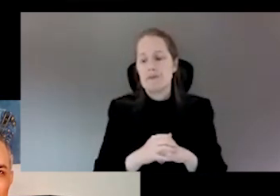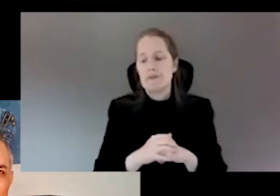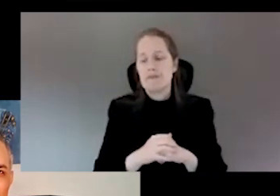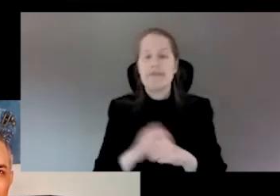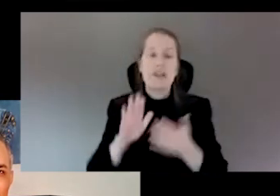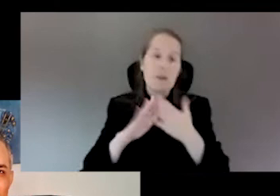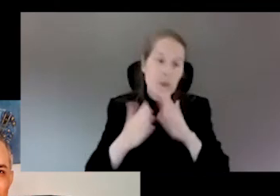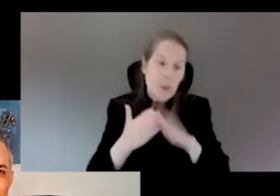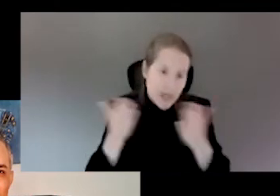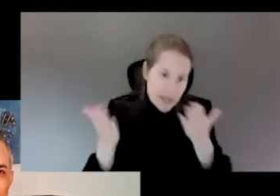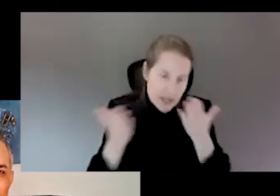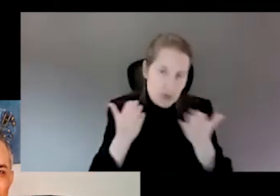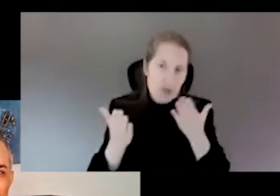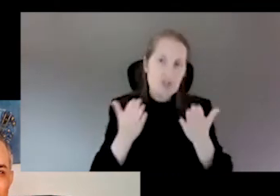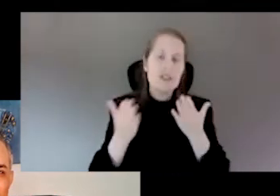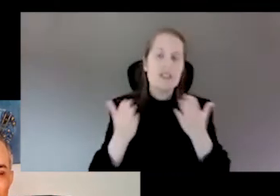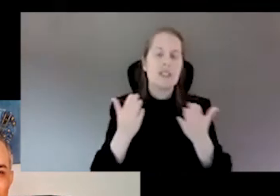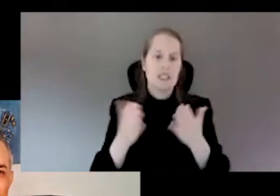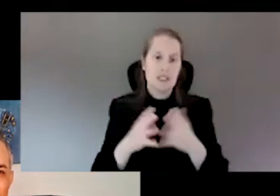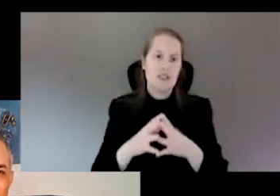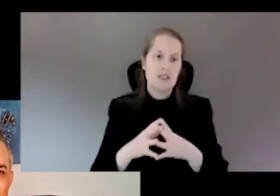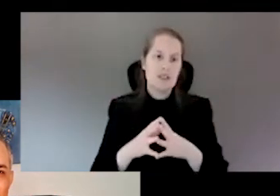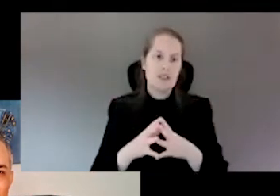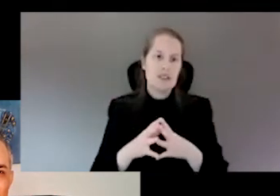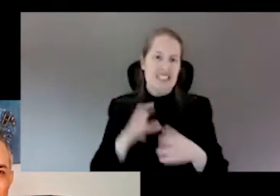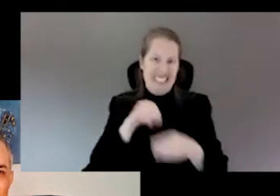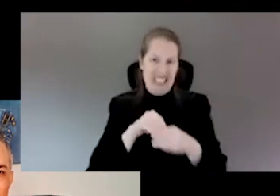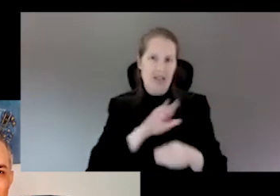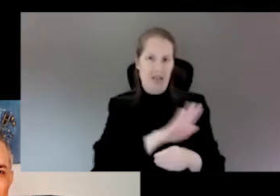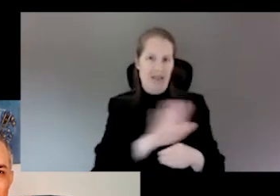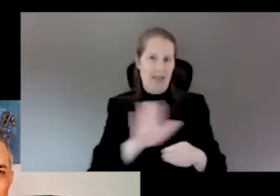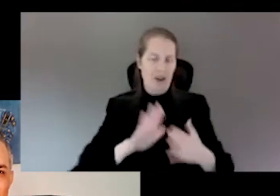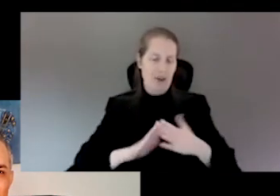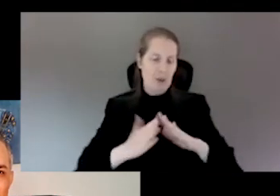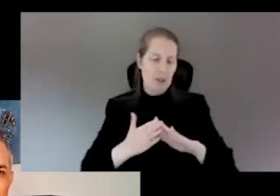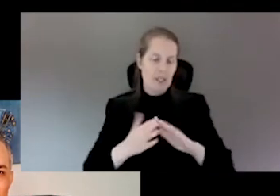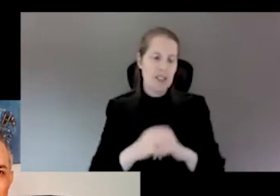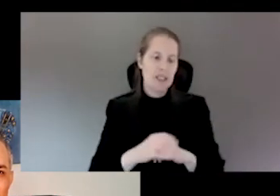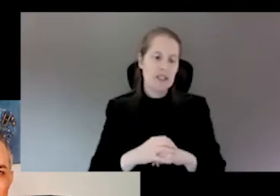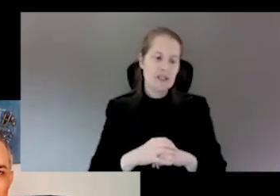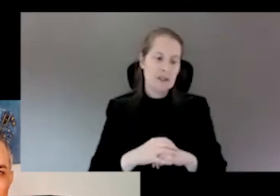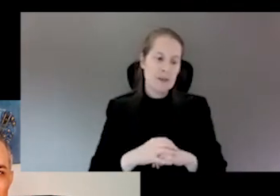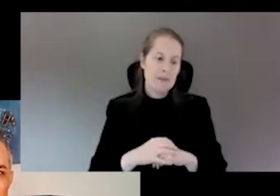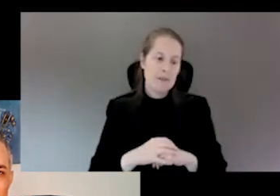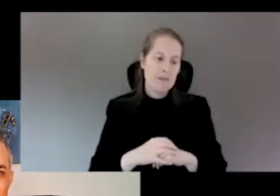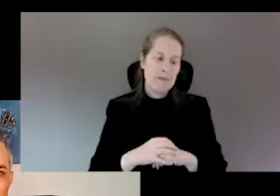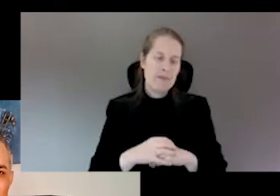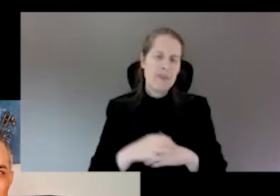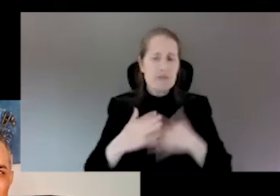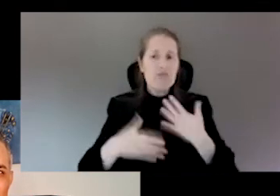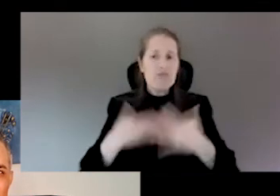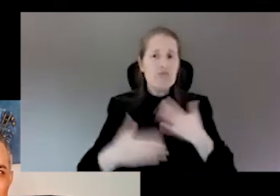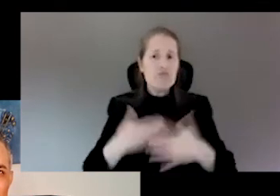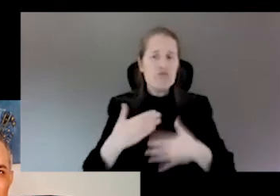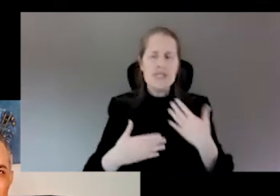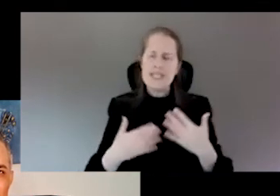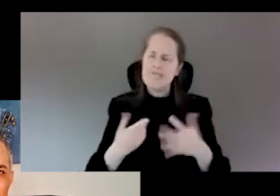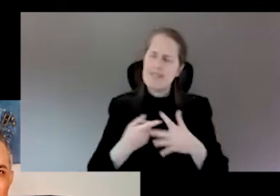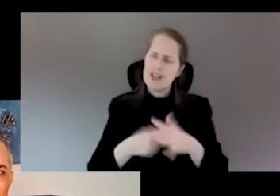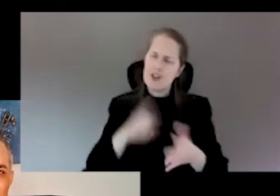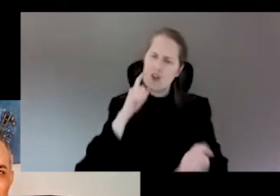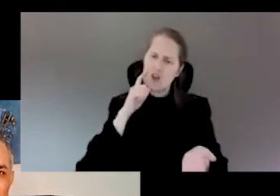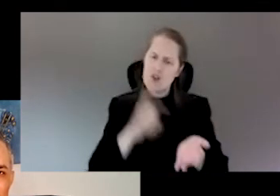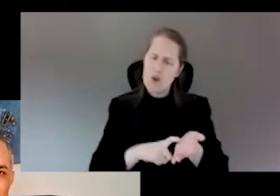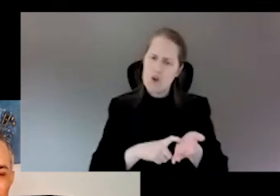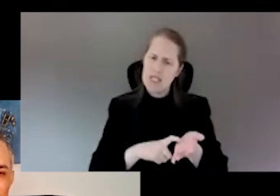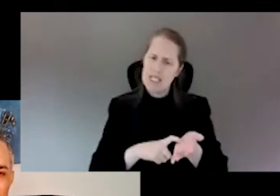services in their communities. And after a while, I started noticing, just